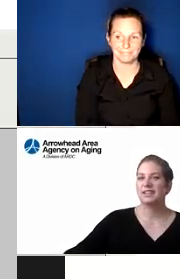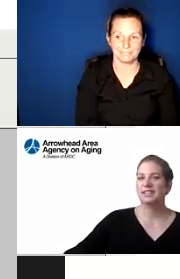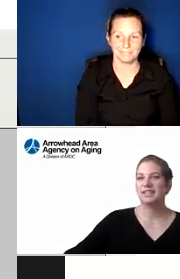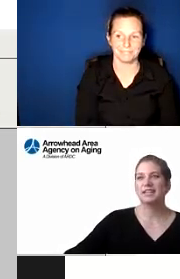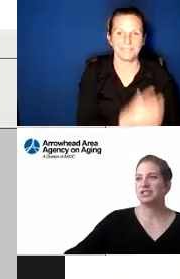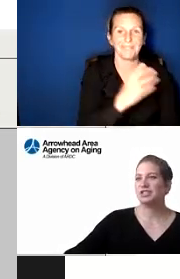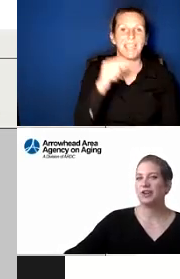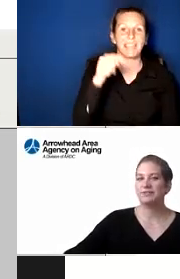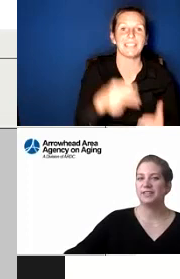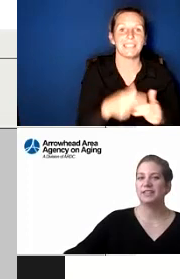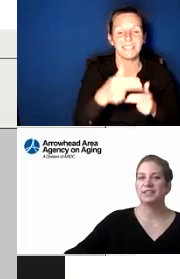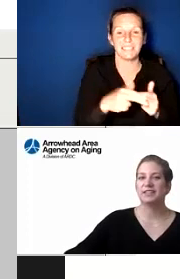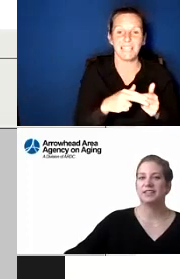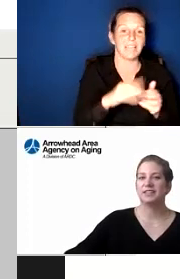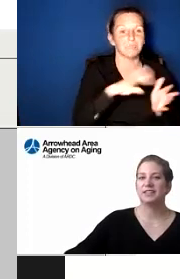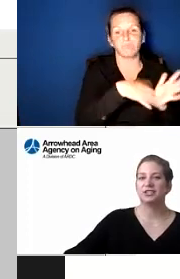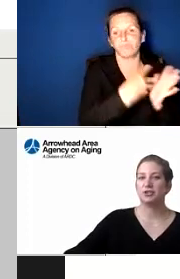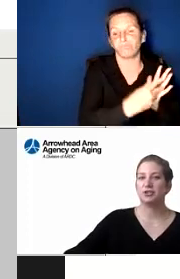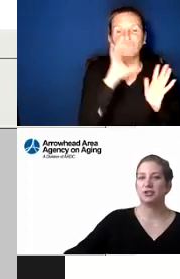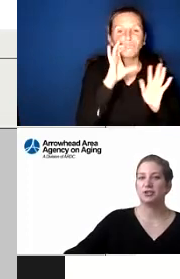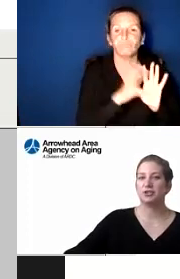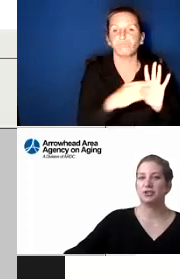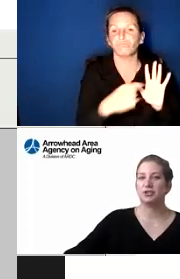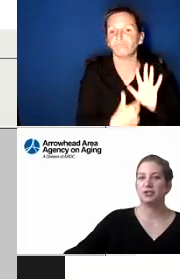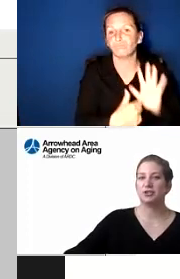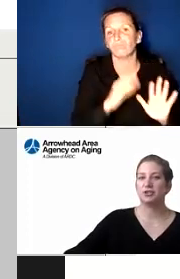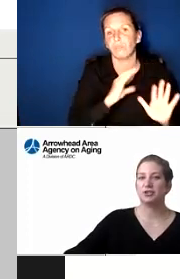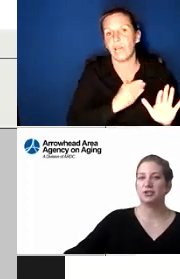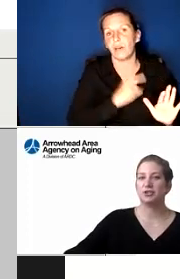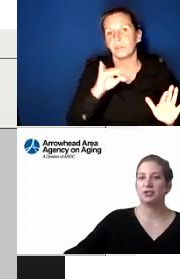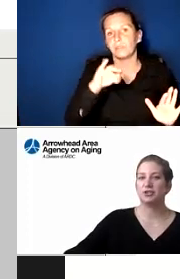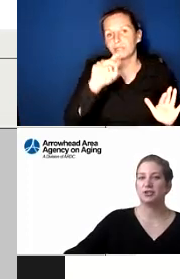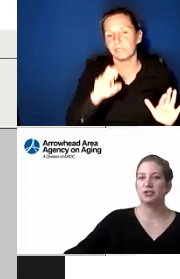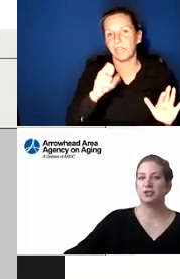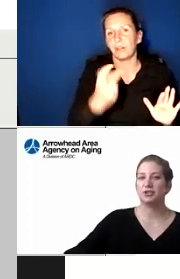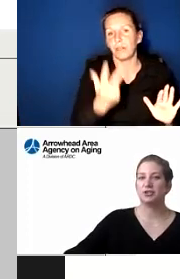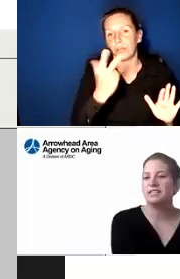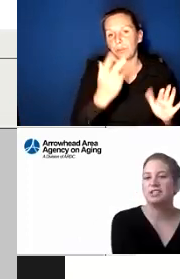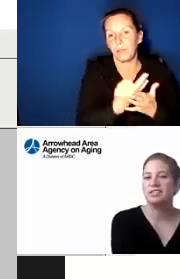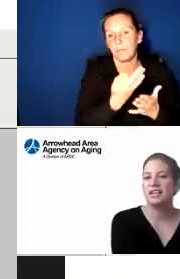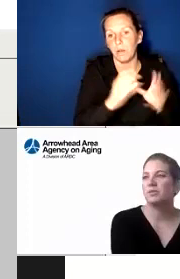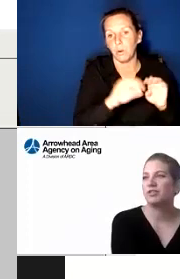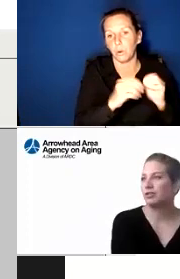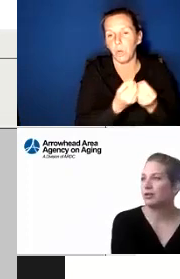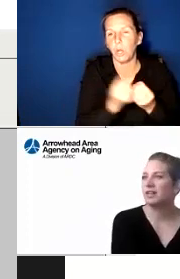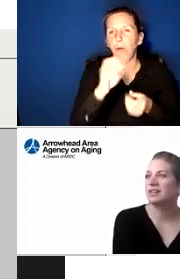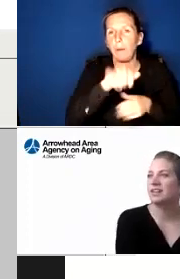And on this slide, it's just a graphic that shows our Title III funded organizations and where they're located in the